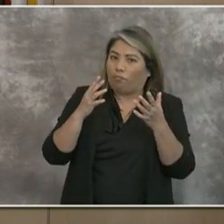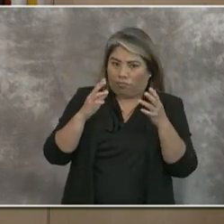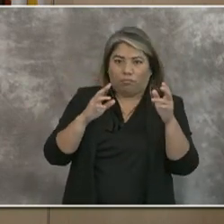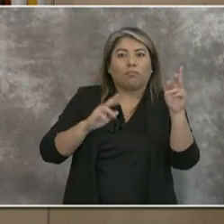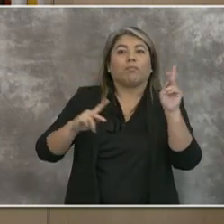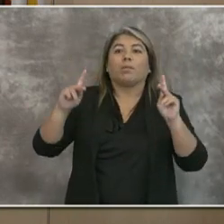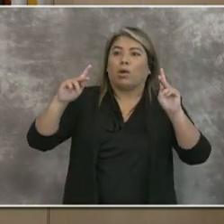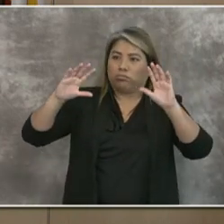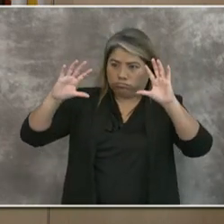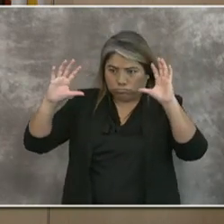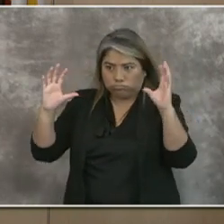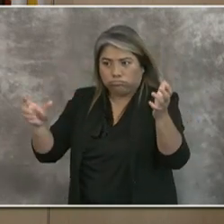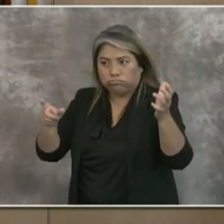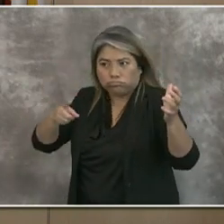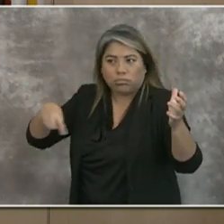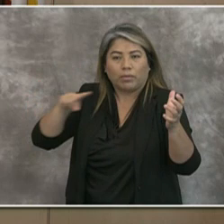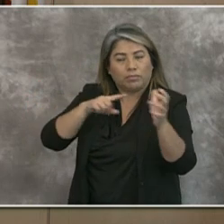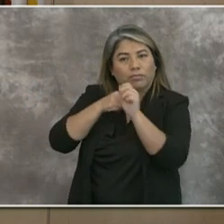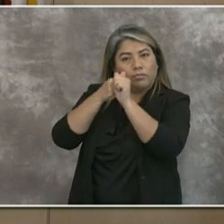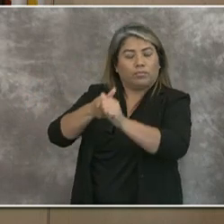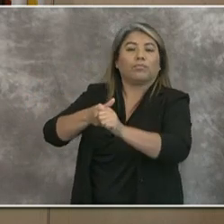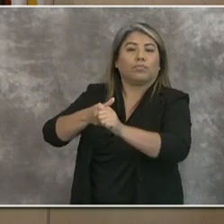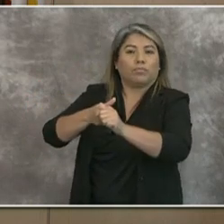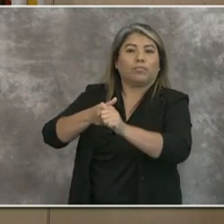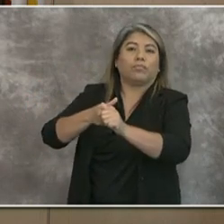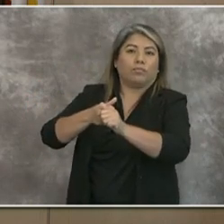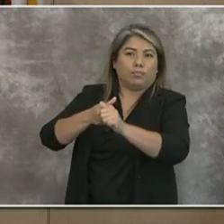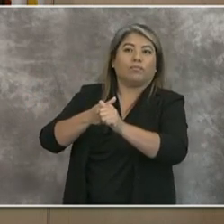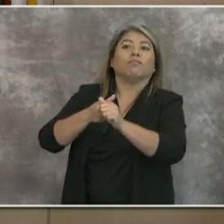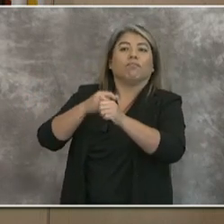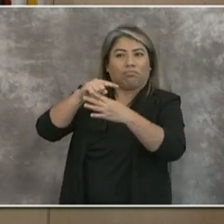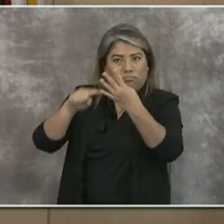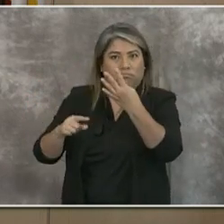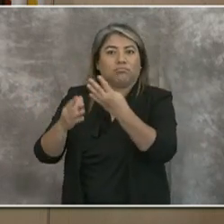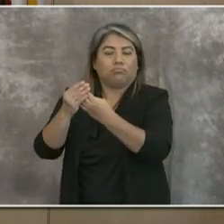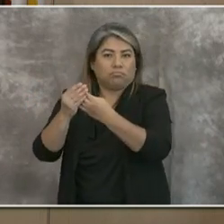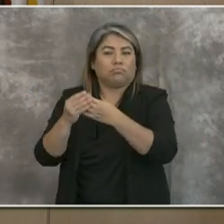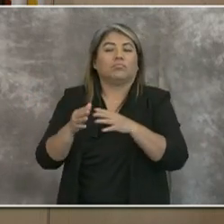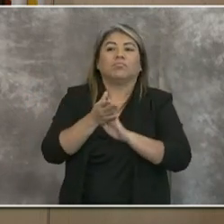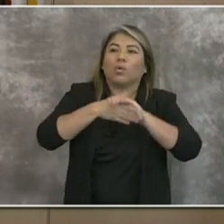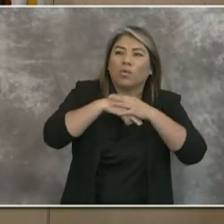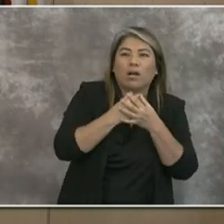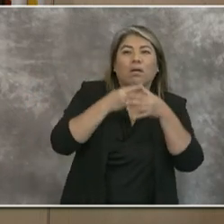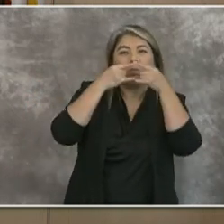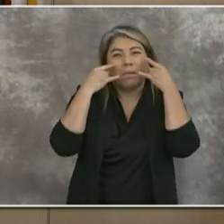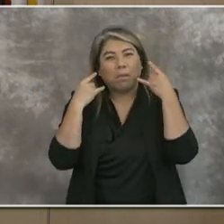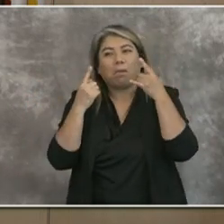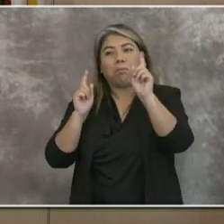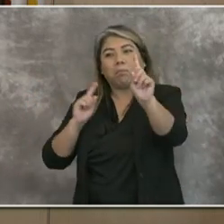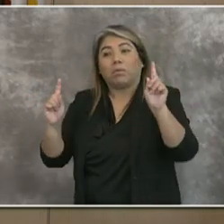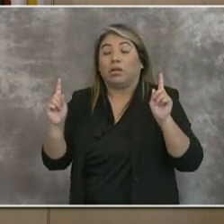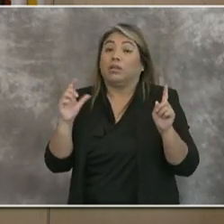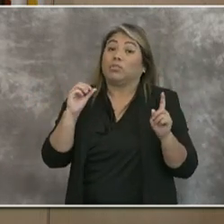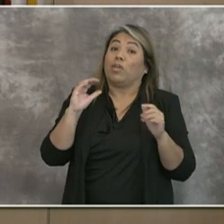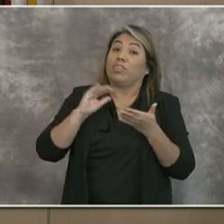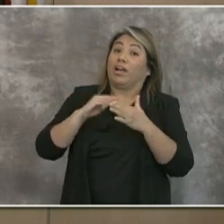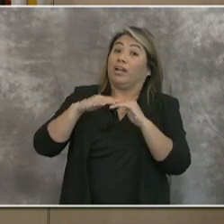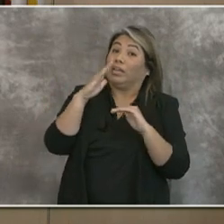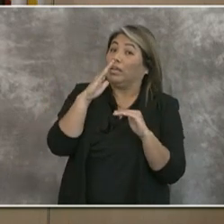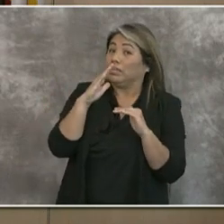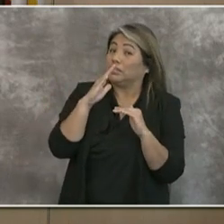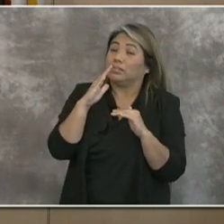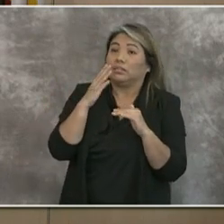proportion of the public is adhering to these strategies, and that's what's at least keeping our numbers